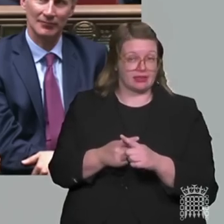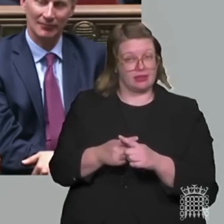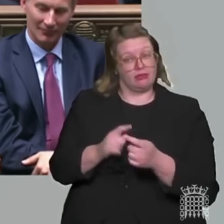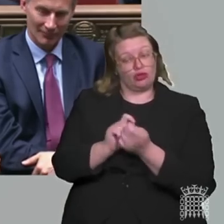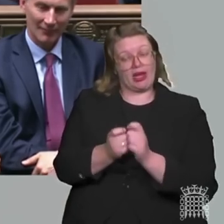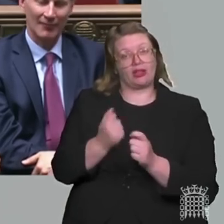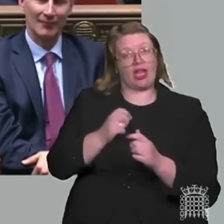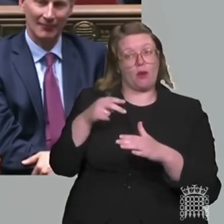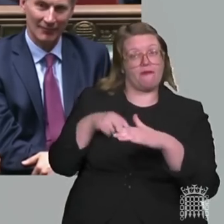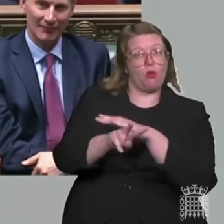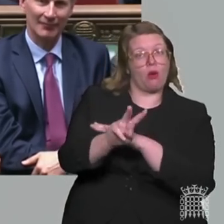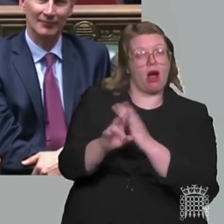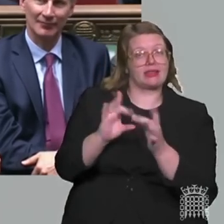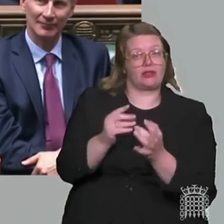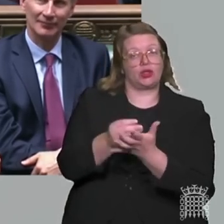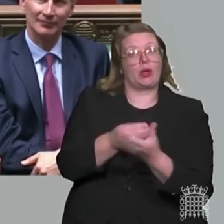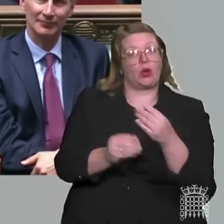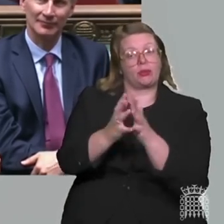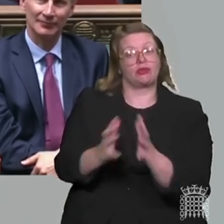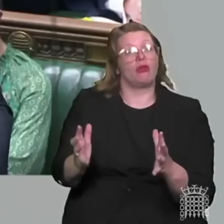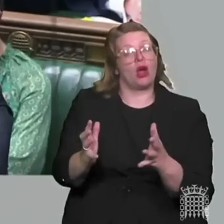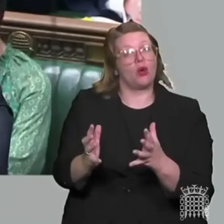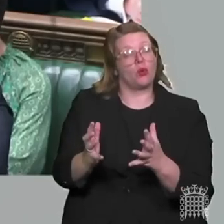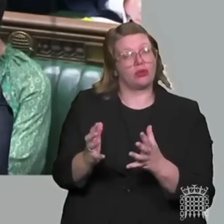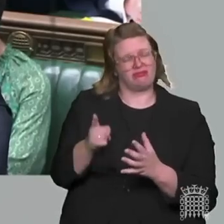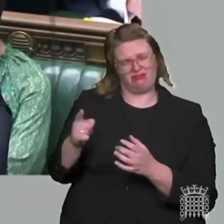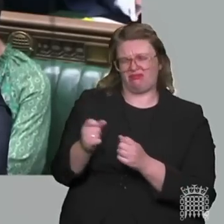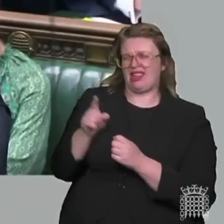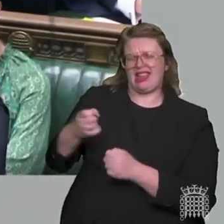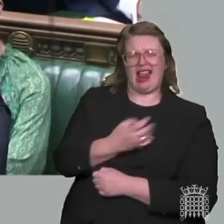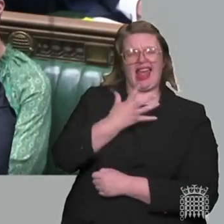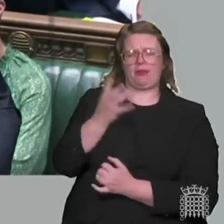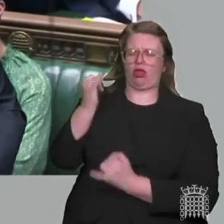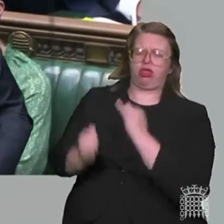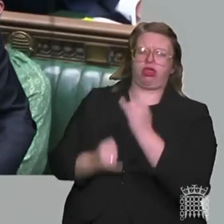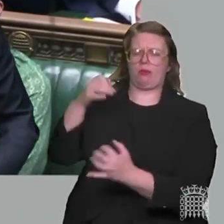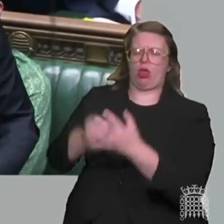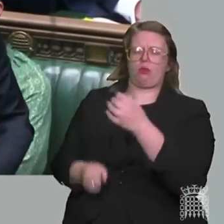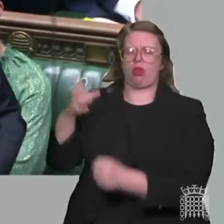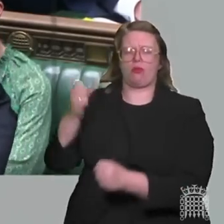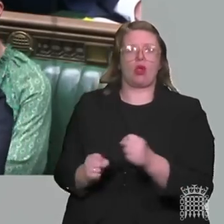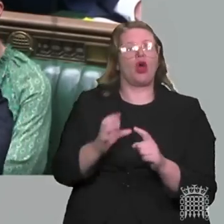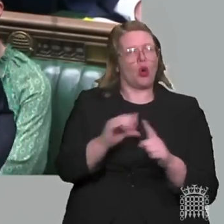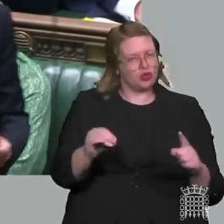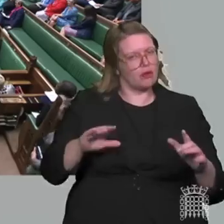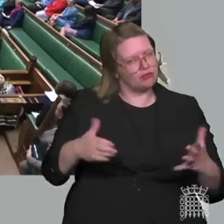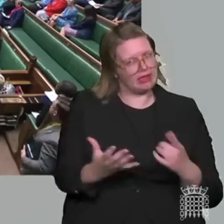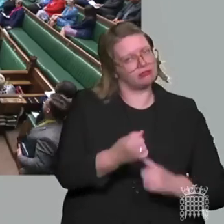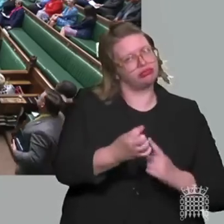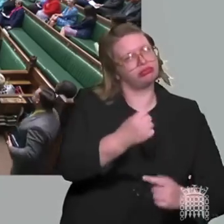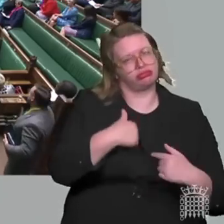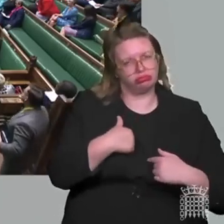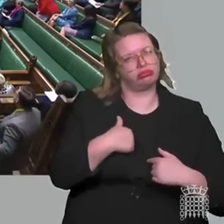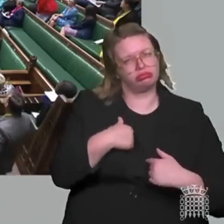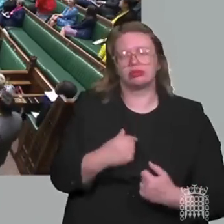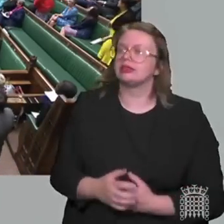forecast for the UK economy. Whilst the party opposite may want to talk it down, it's the Conservatives that are delivering.